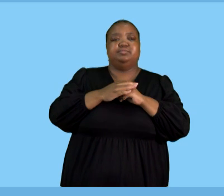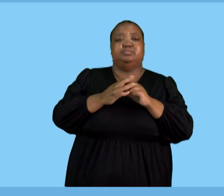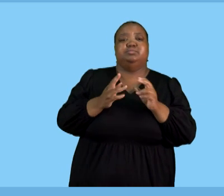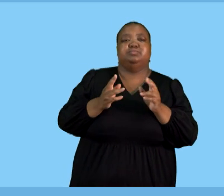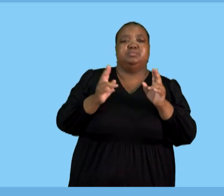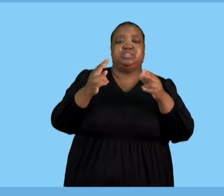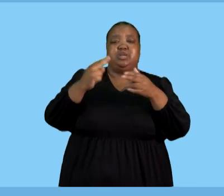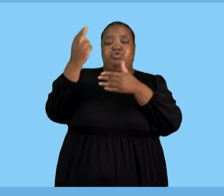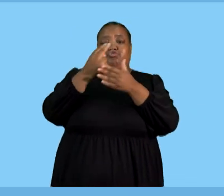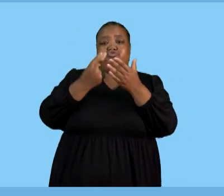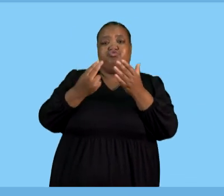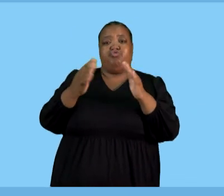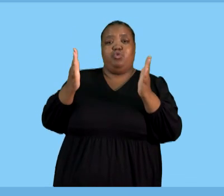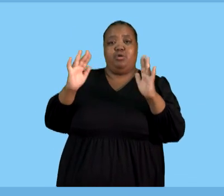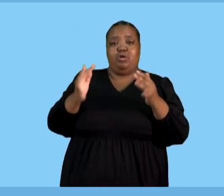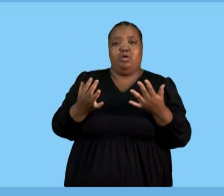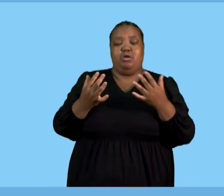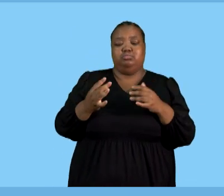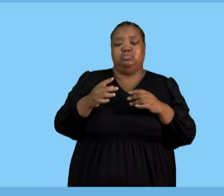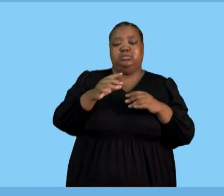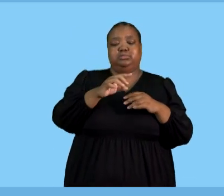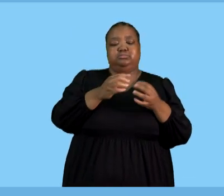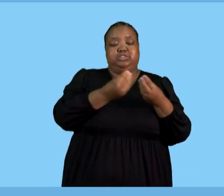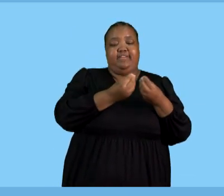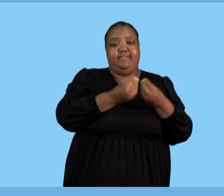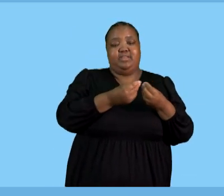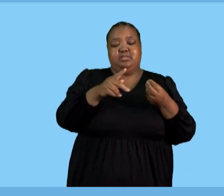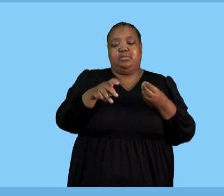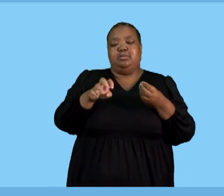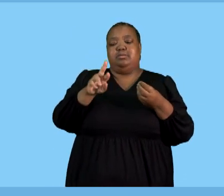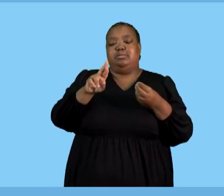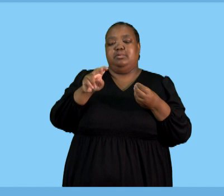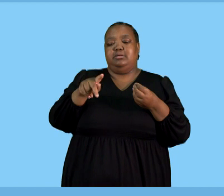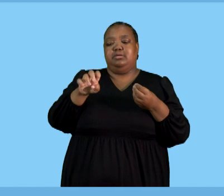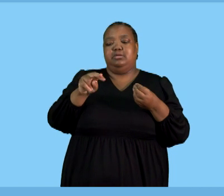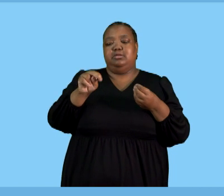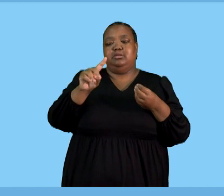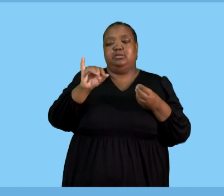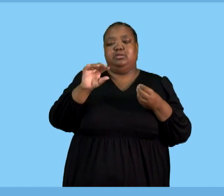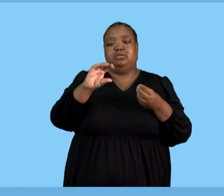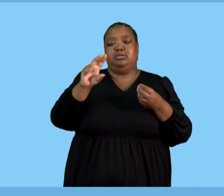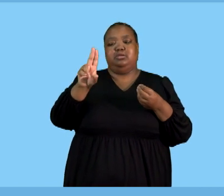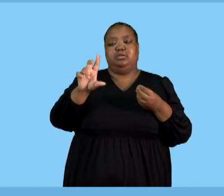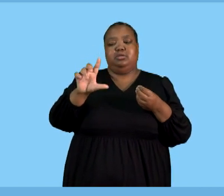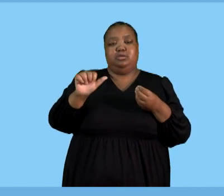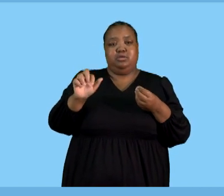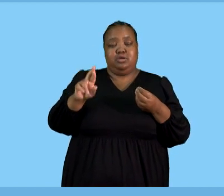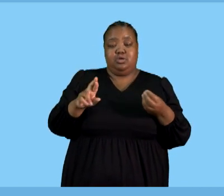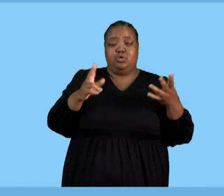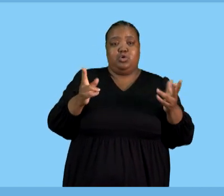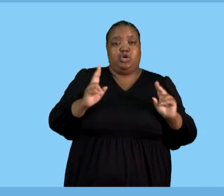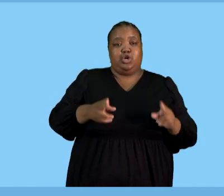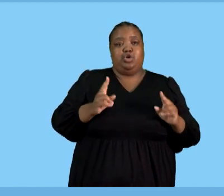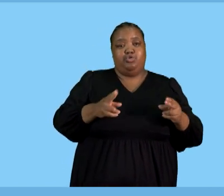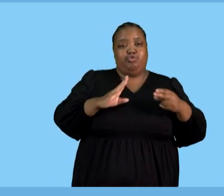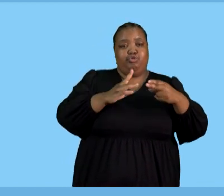the normal line is always drawn perpendicular to the surface. And then between the normal line and the incident and also